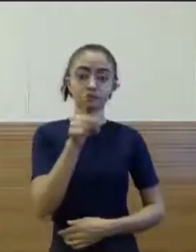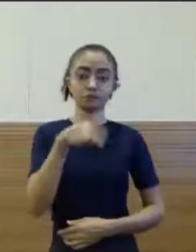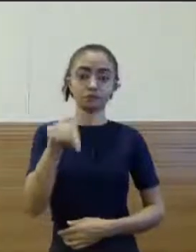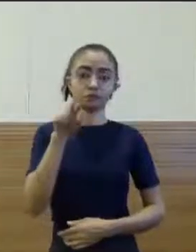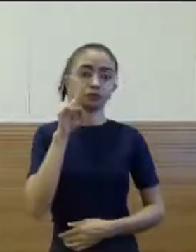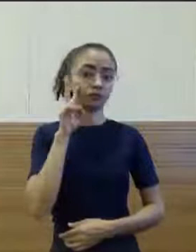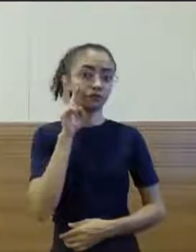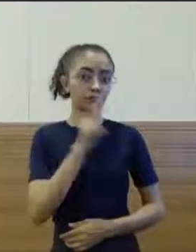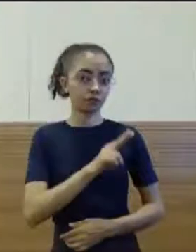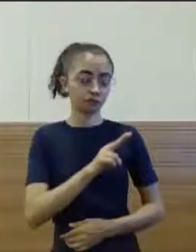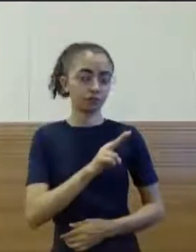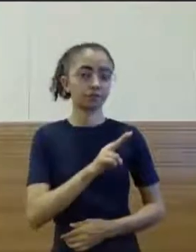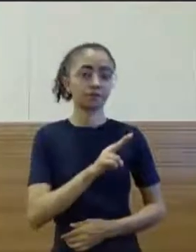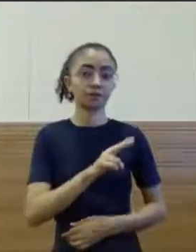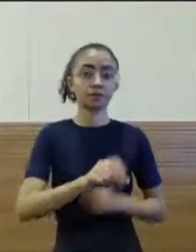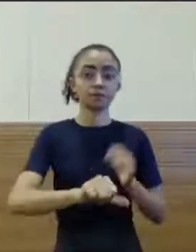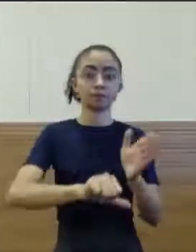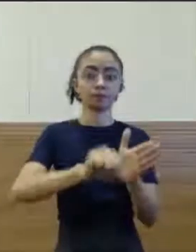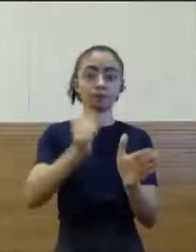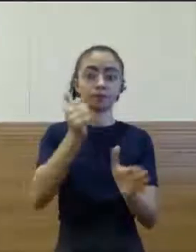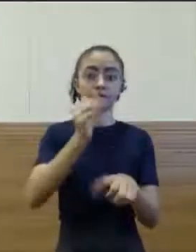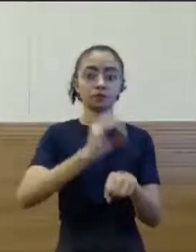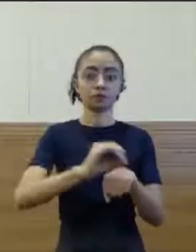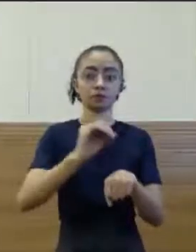This was one of the first workshop that we've had